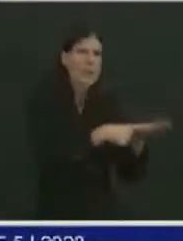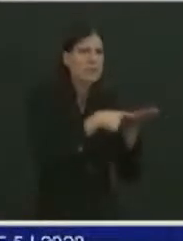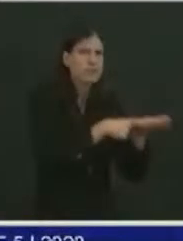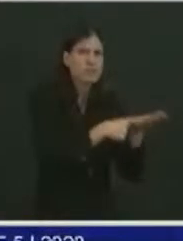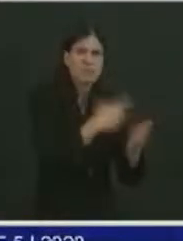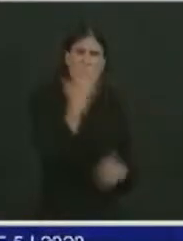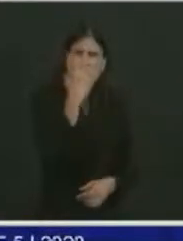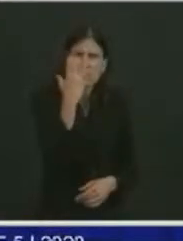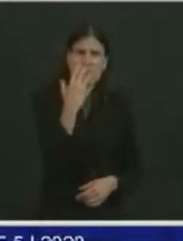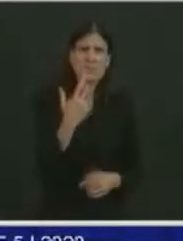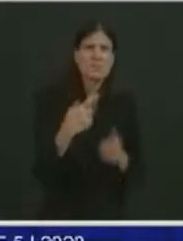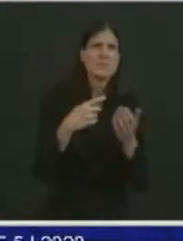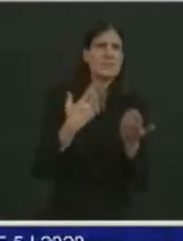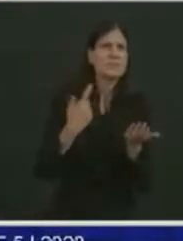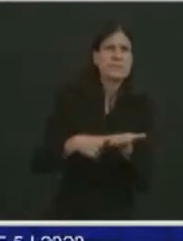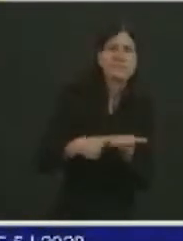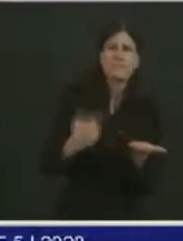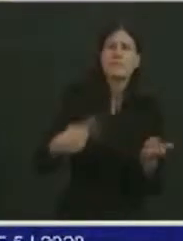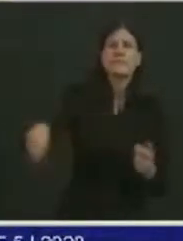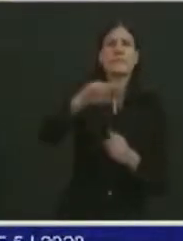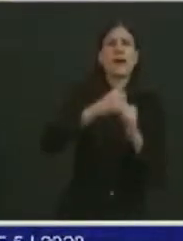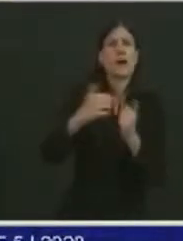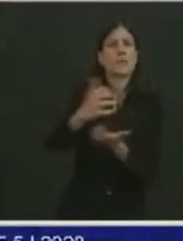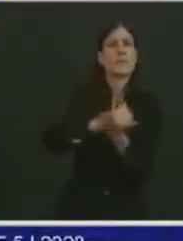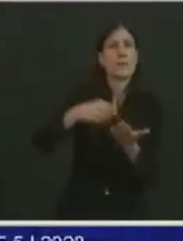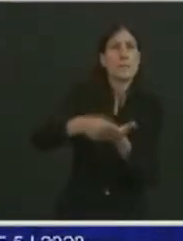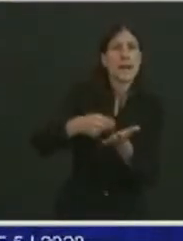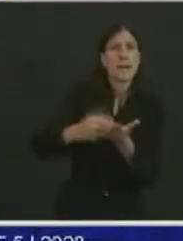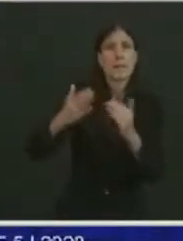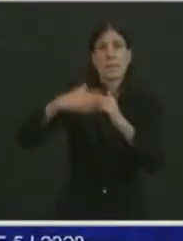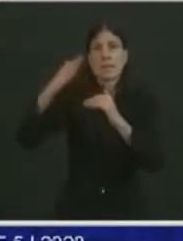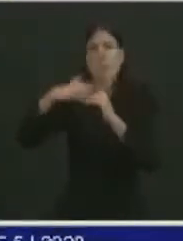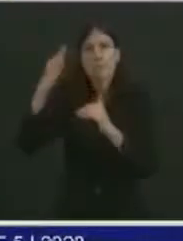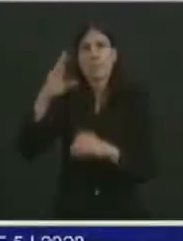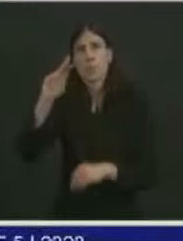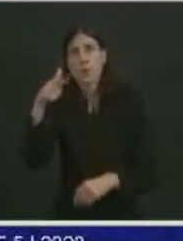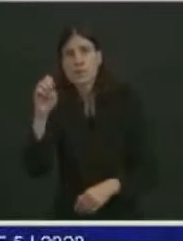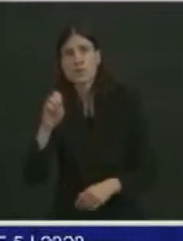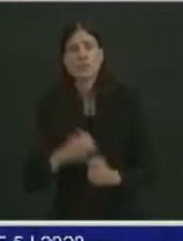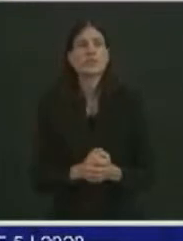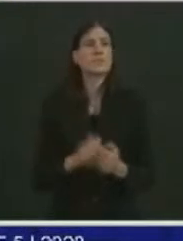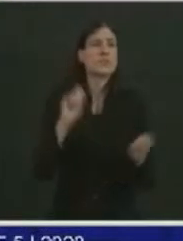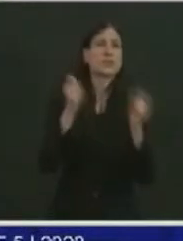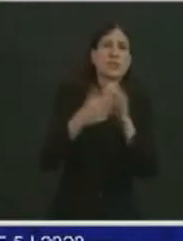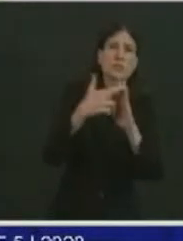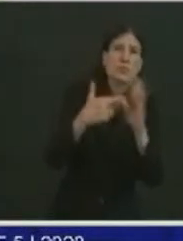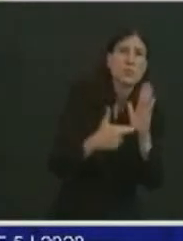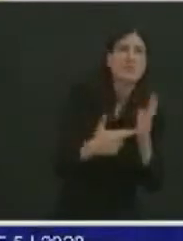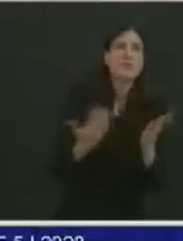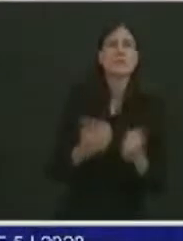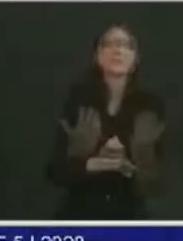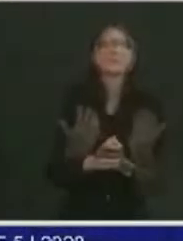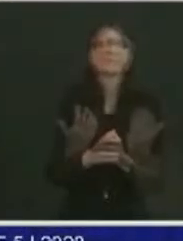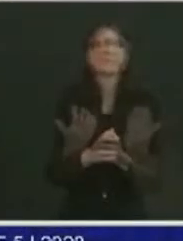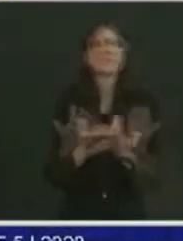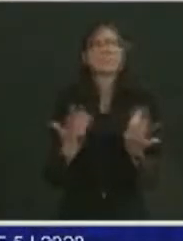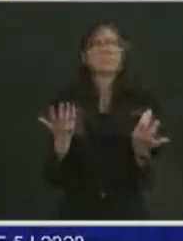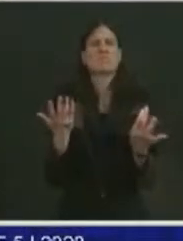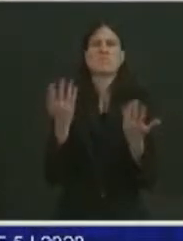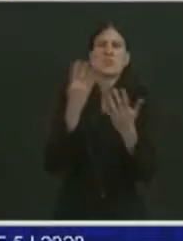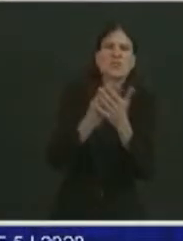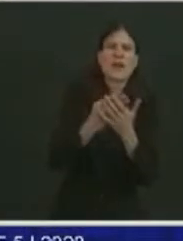justice reform. I'm so proud that I, as governor, led on criminal justice reform.